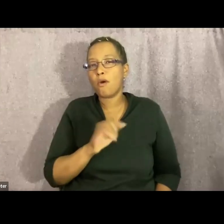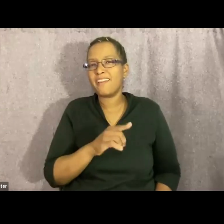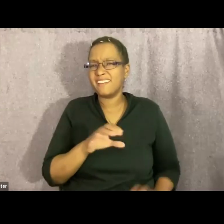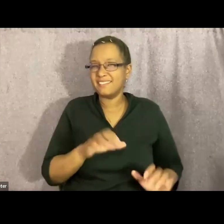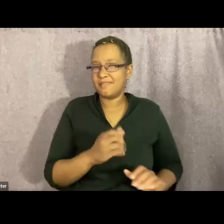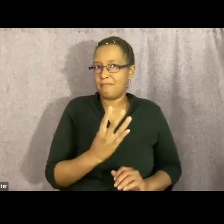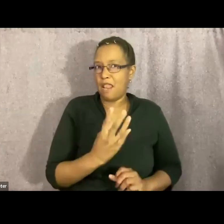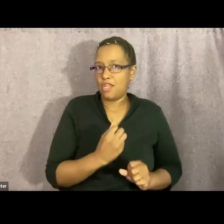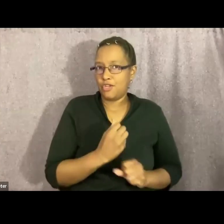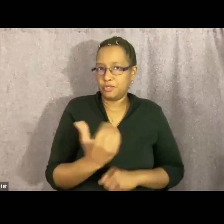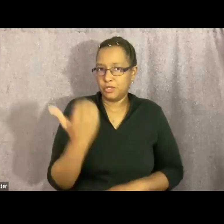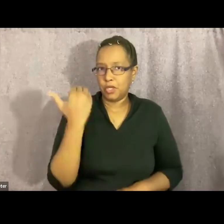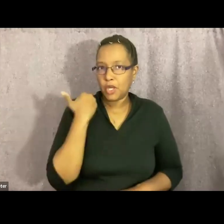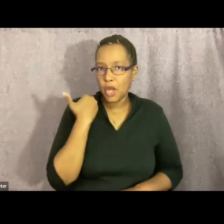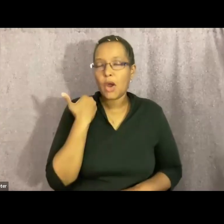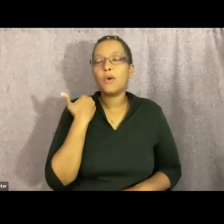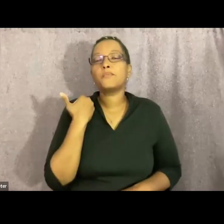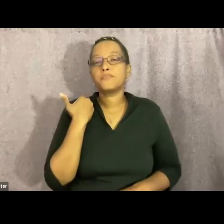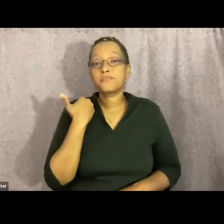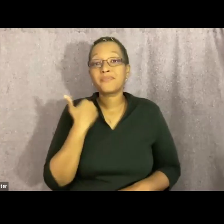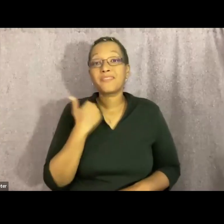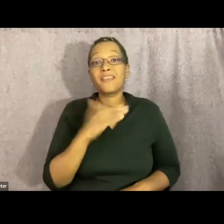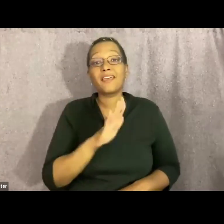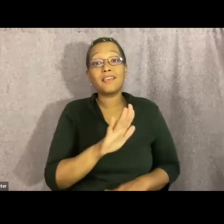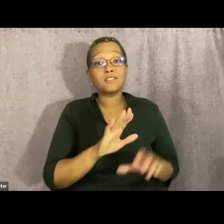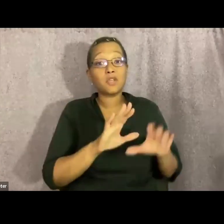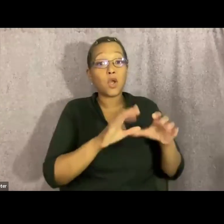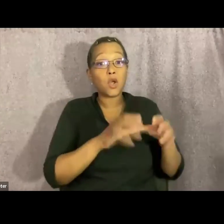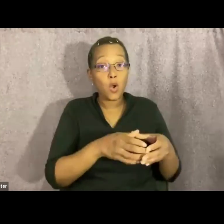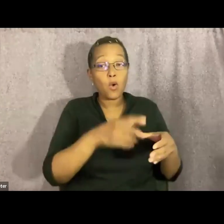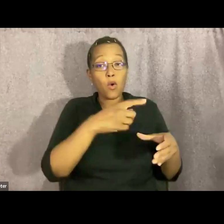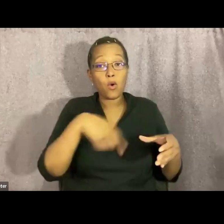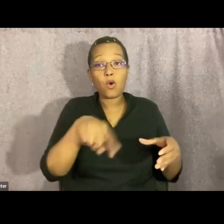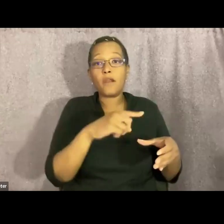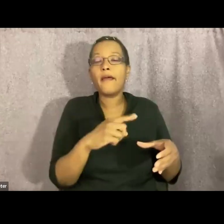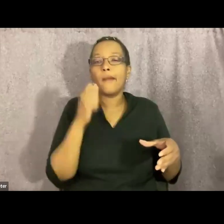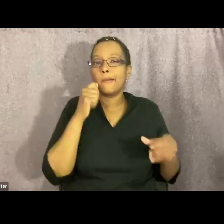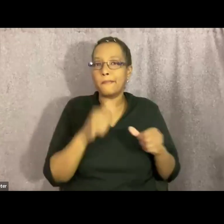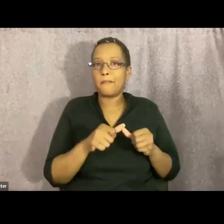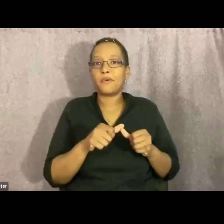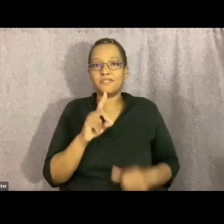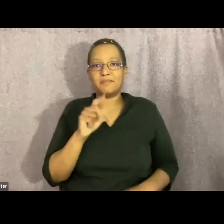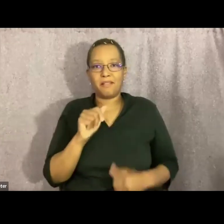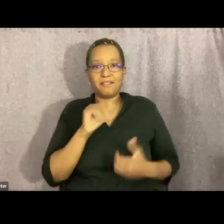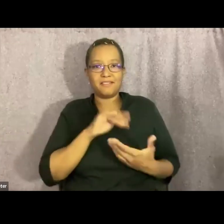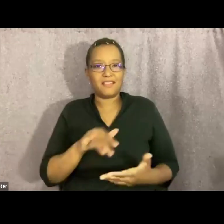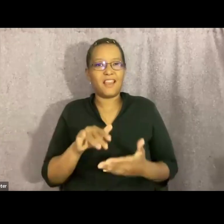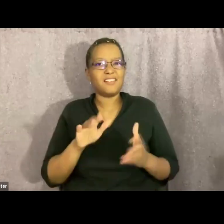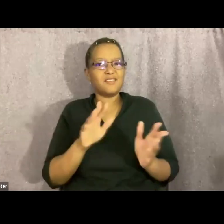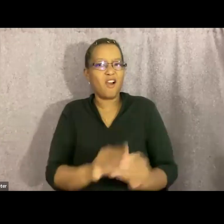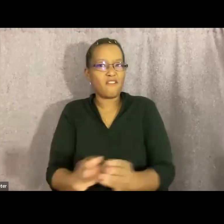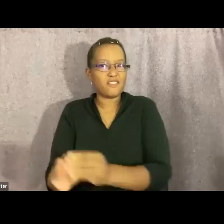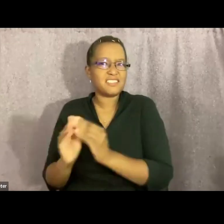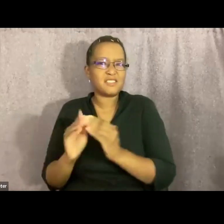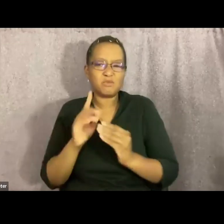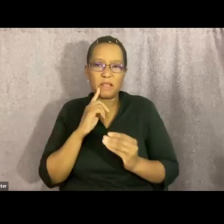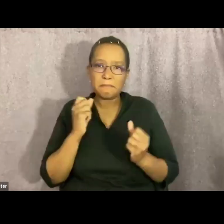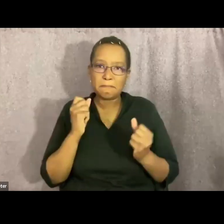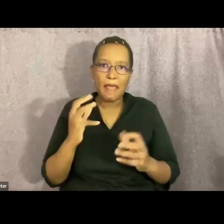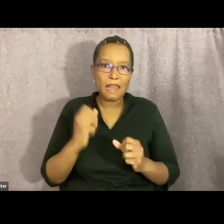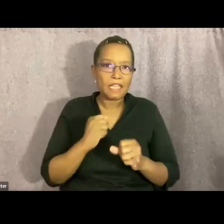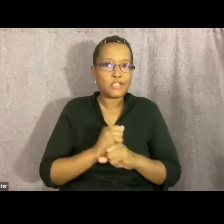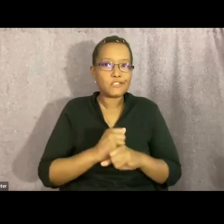ago. And the cohort he established, I remember seeing at disability studies conferences for years and just